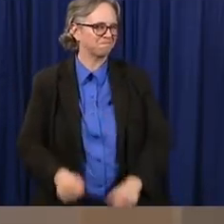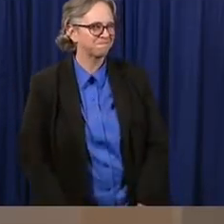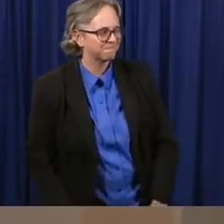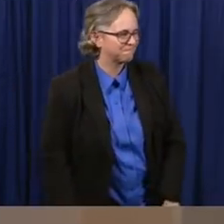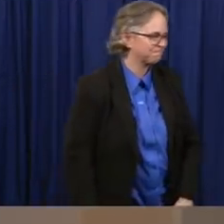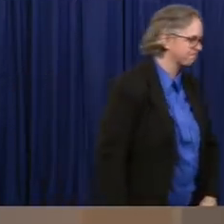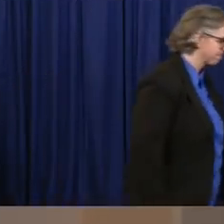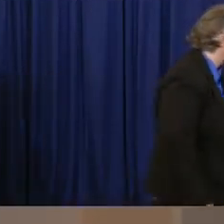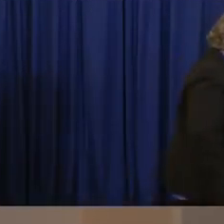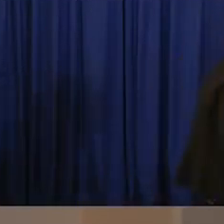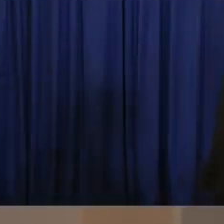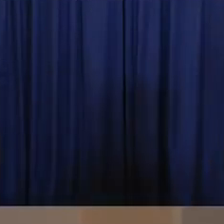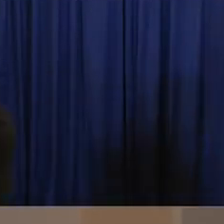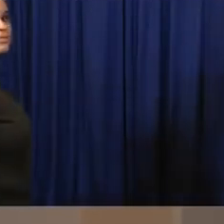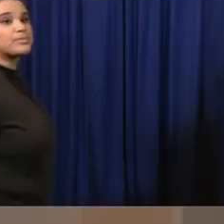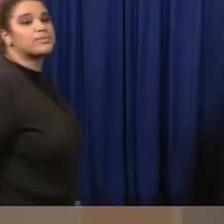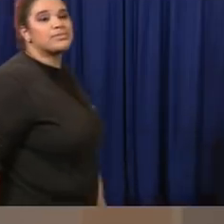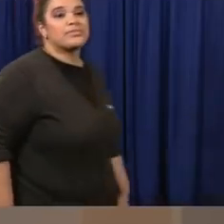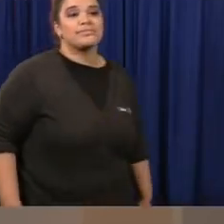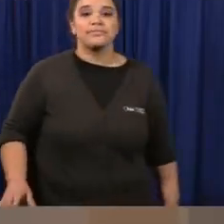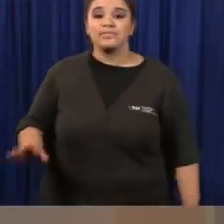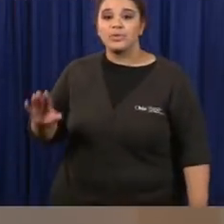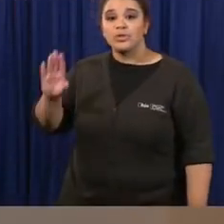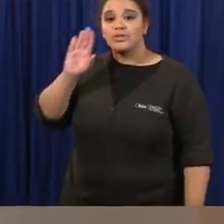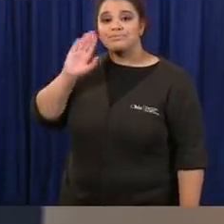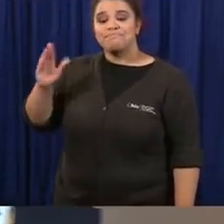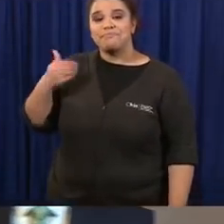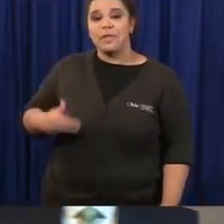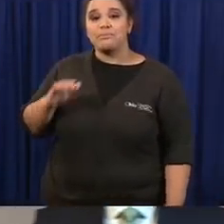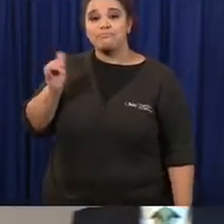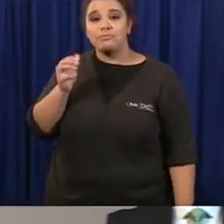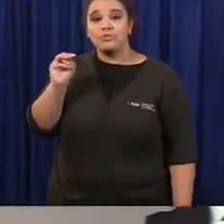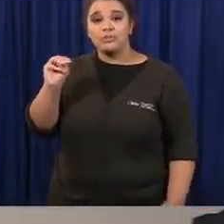Jim Province with the Toledo Blade. A question for Dr. Acton.